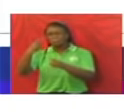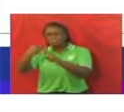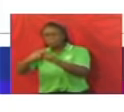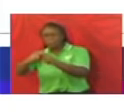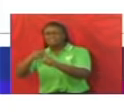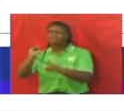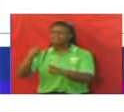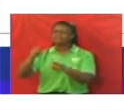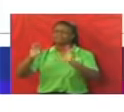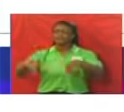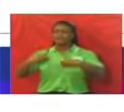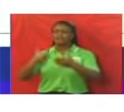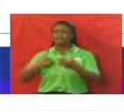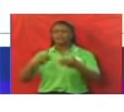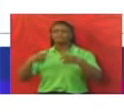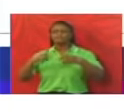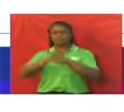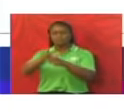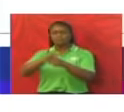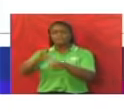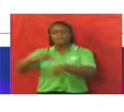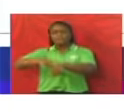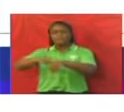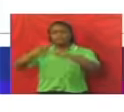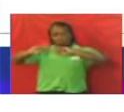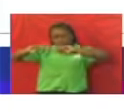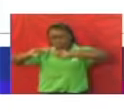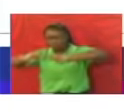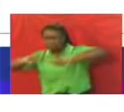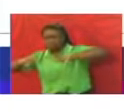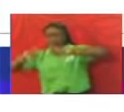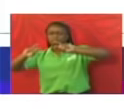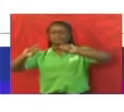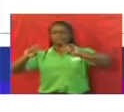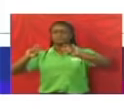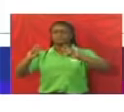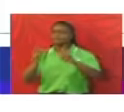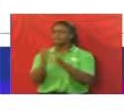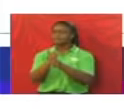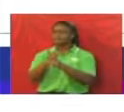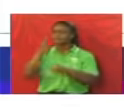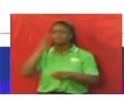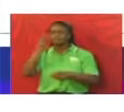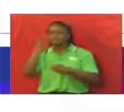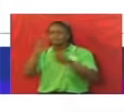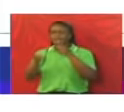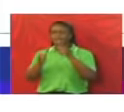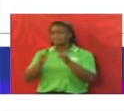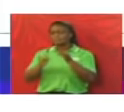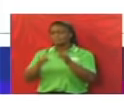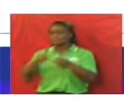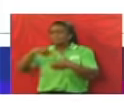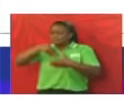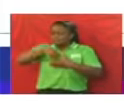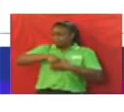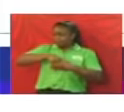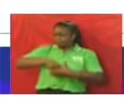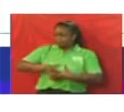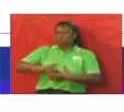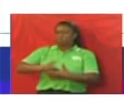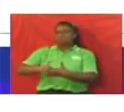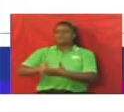how a child, a fetus, or the child could be affected developmentally following the mother having